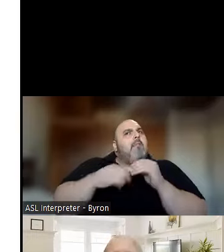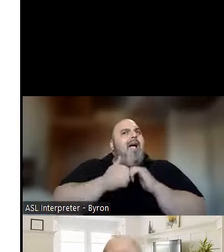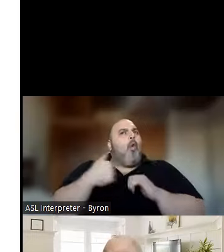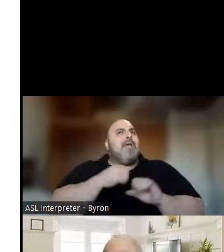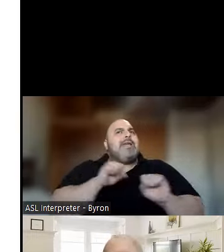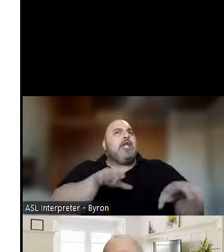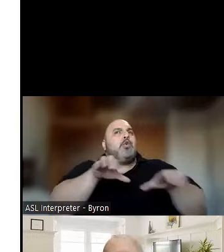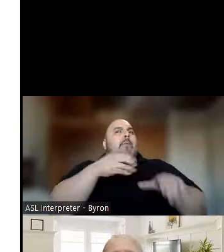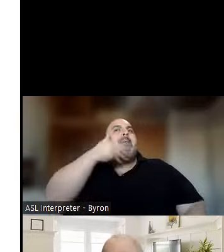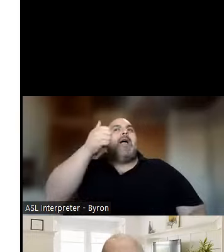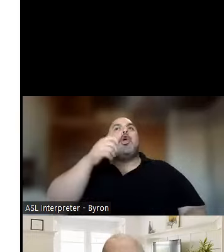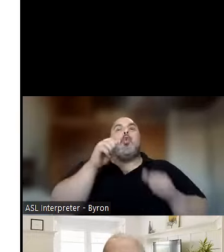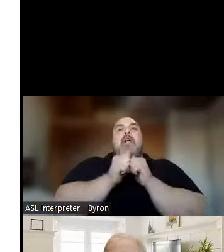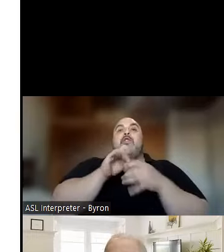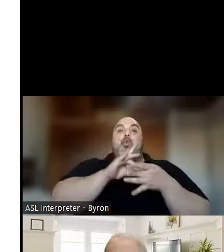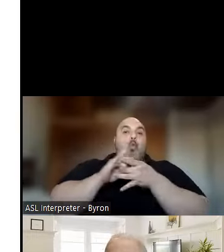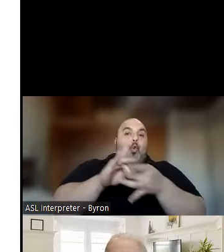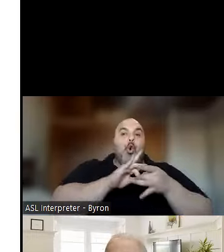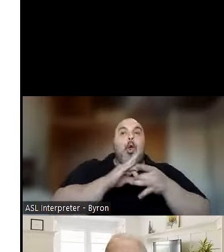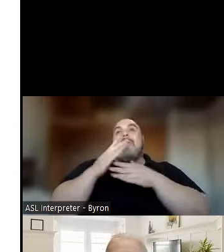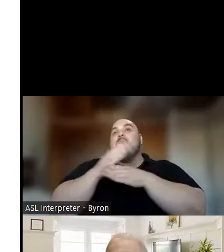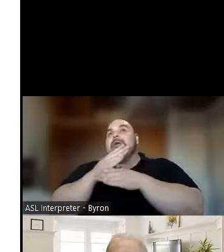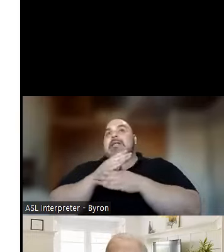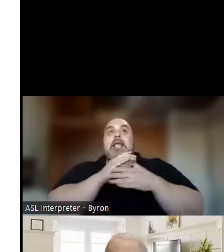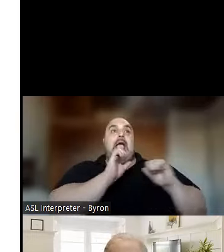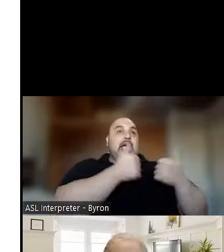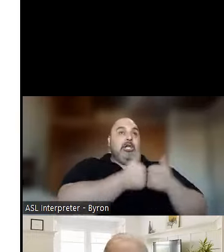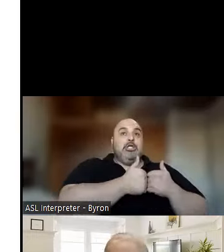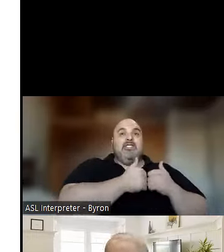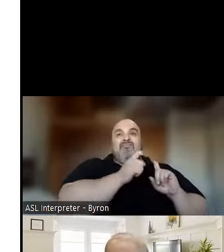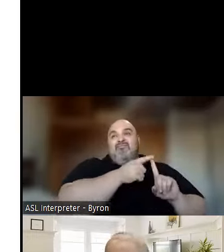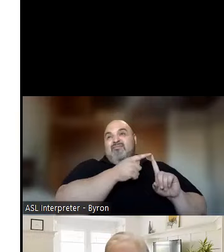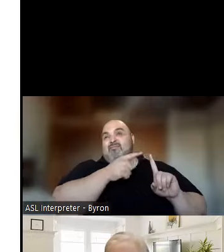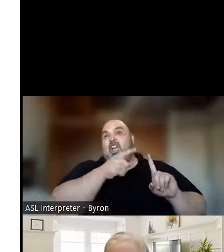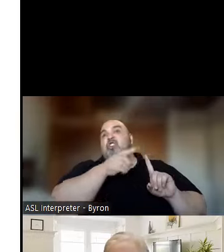better with coordination between agencies across the state.